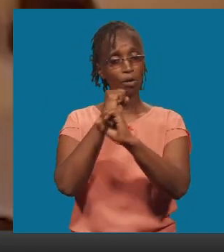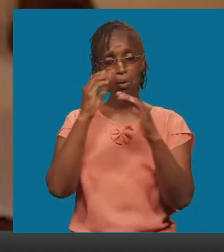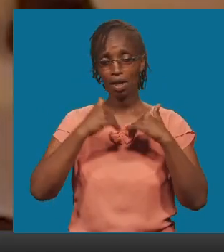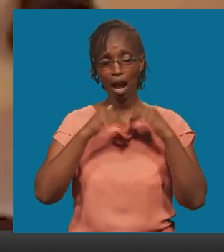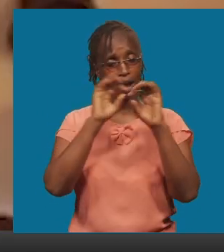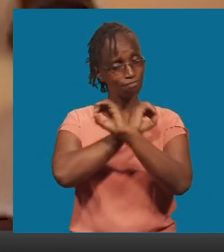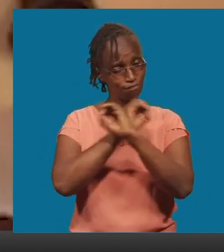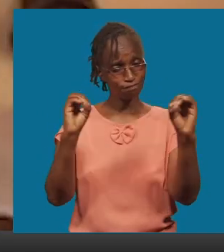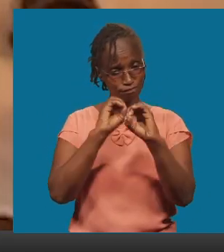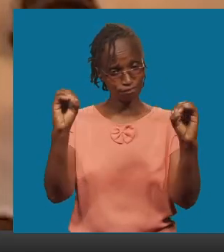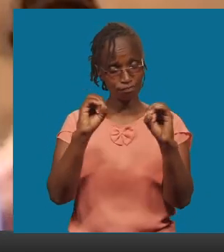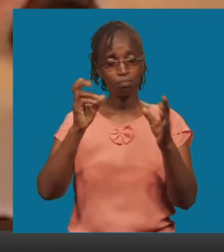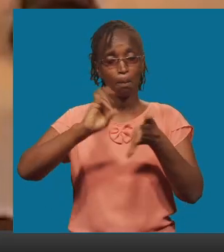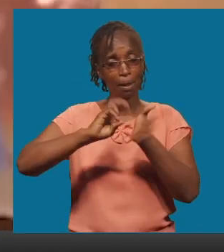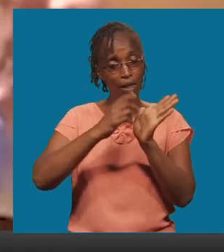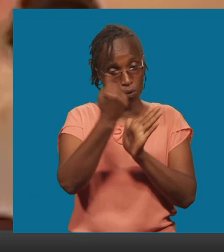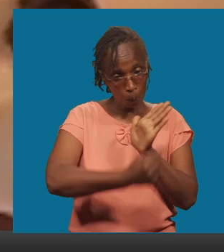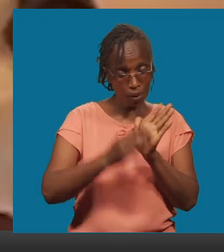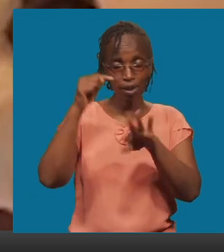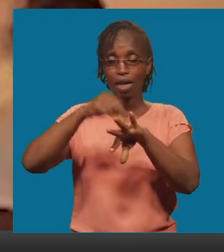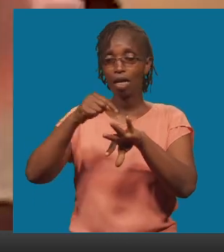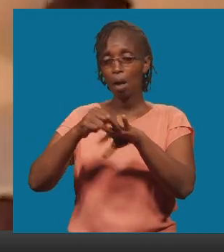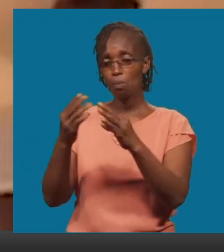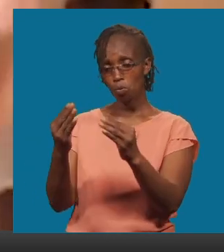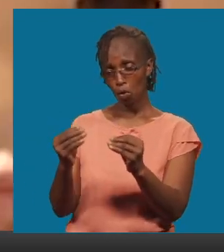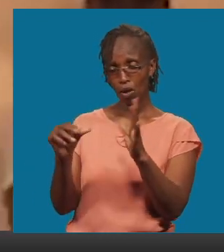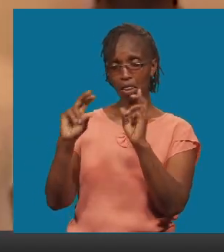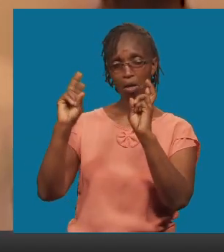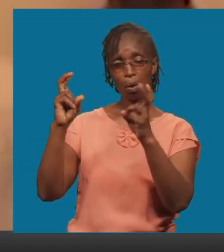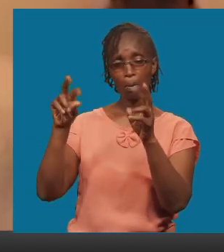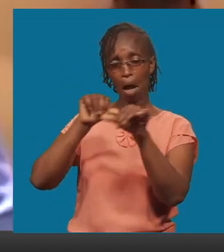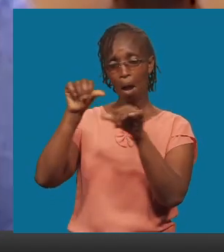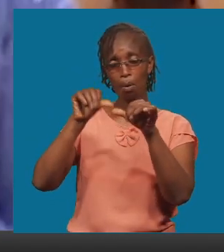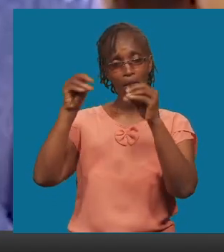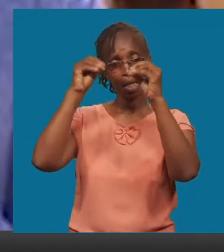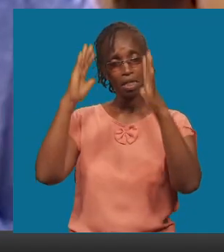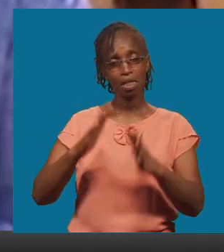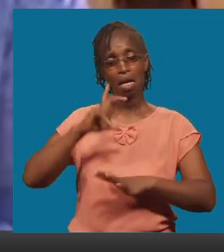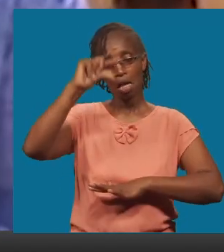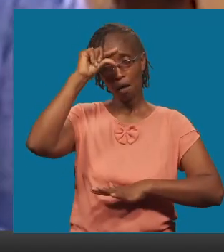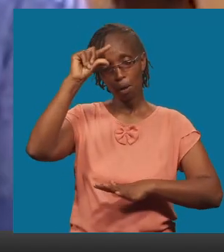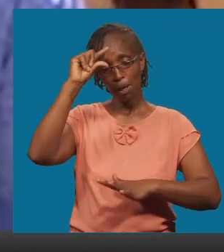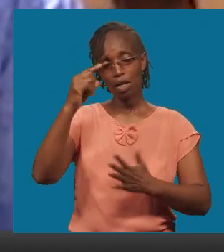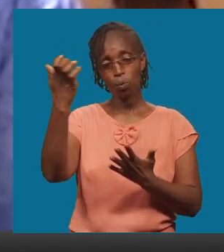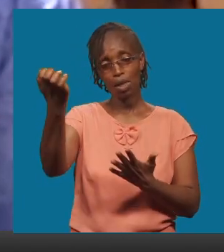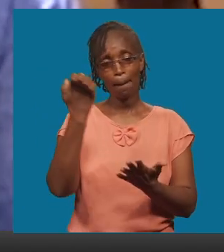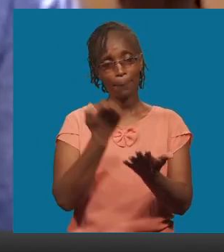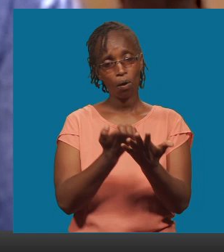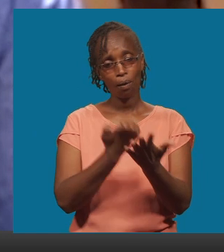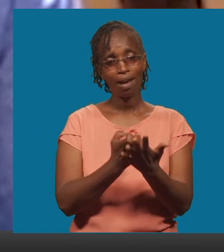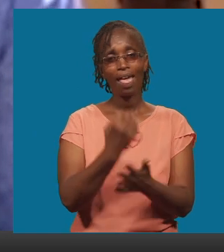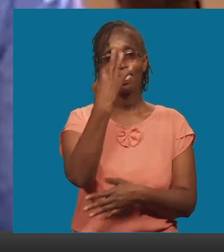insecurity. So as we address the shortage of teachers, ambaye ni serikali itaandika